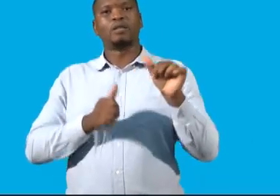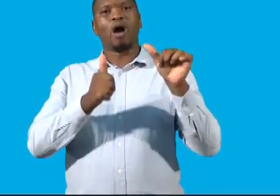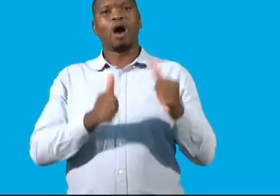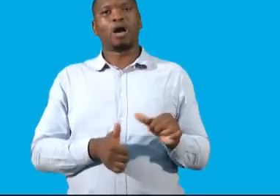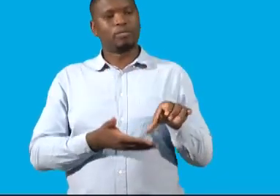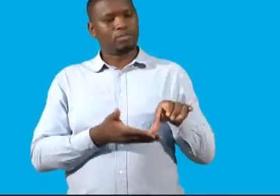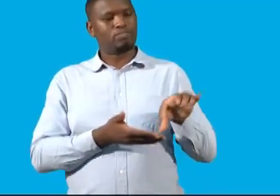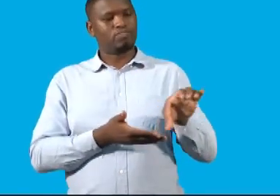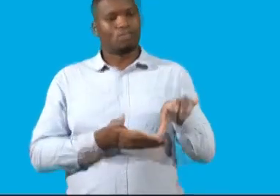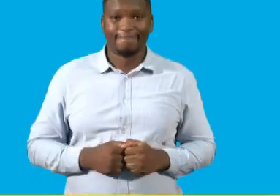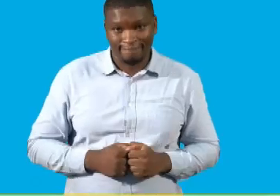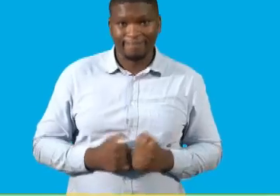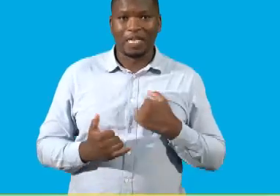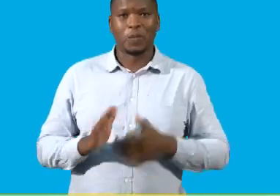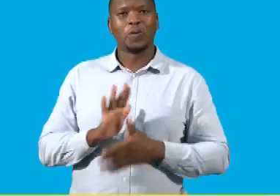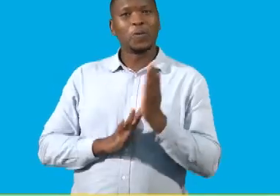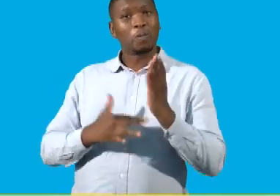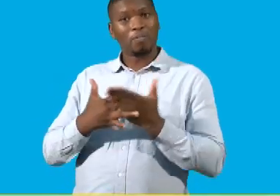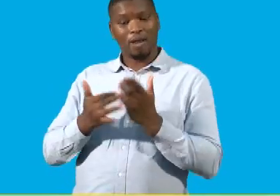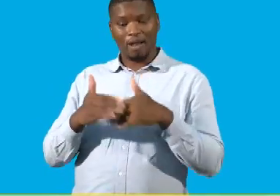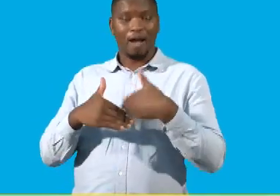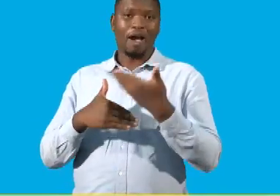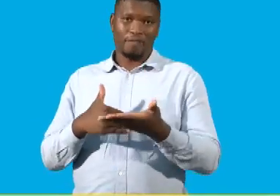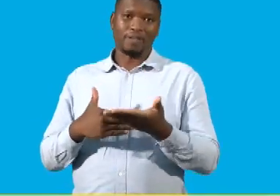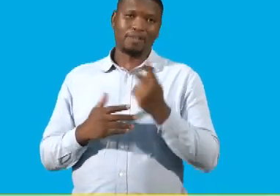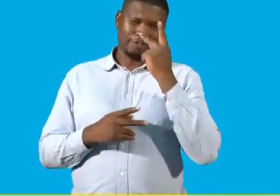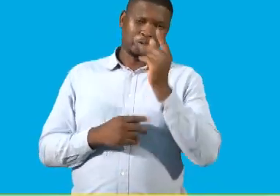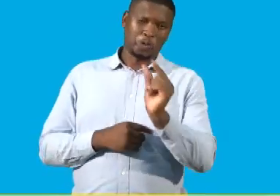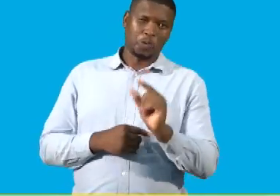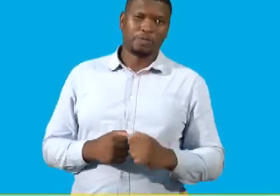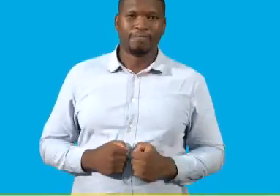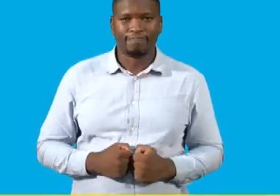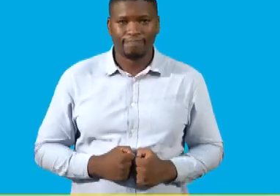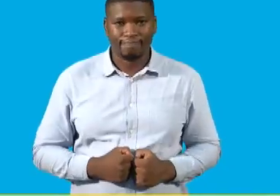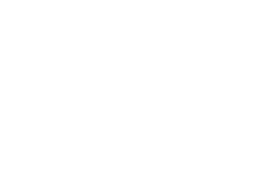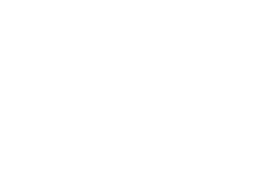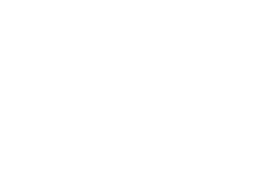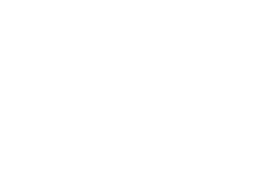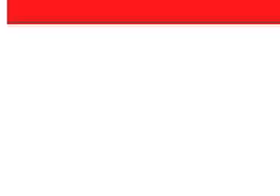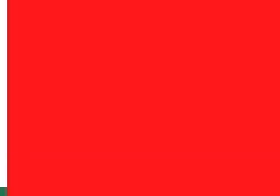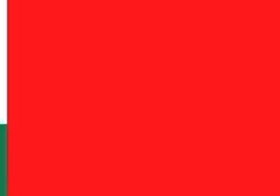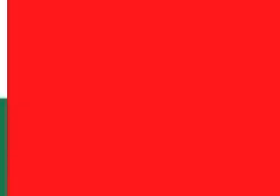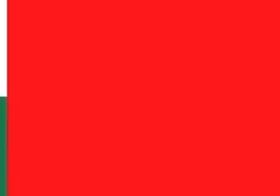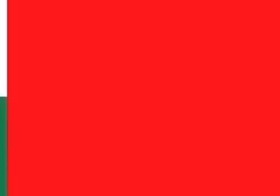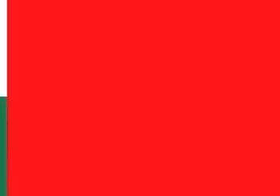the first account. Let's quickly go to an ad break, and then we'll see you just now.